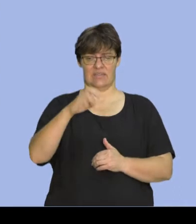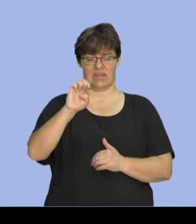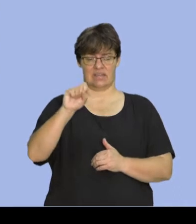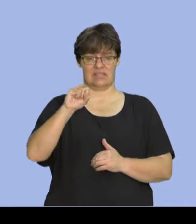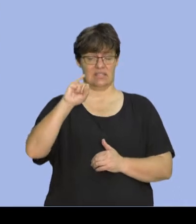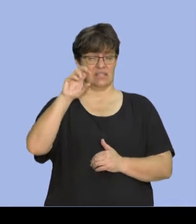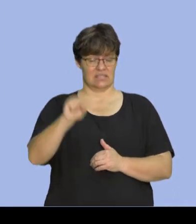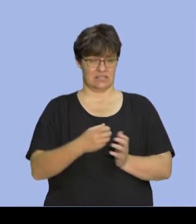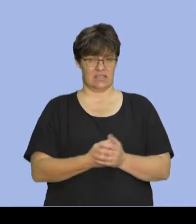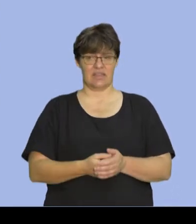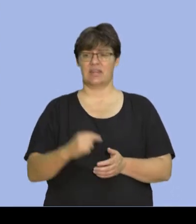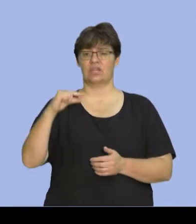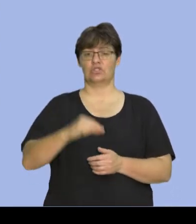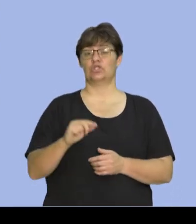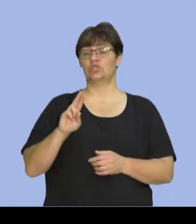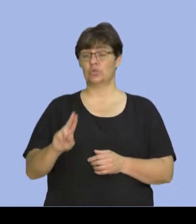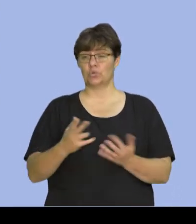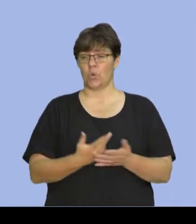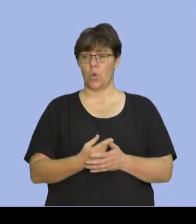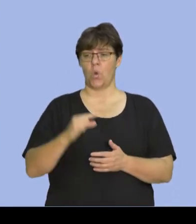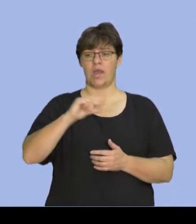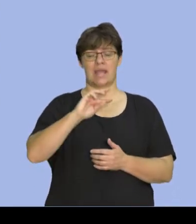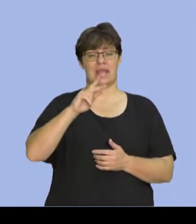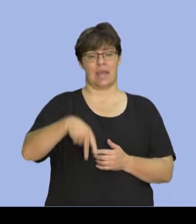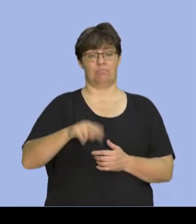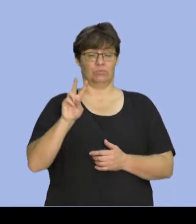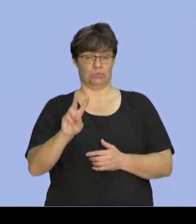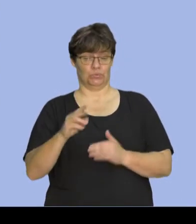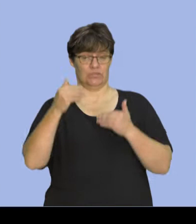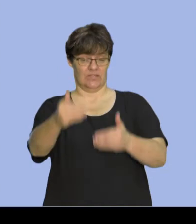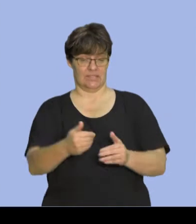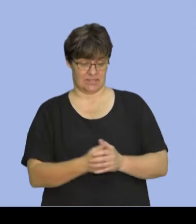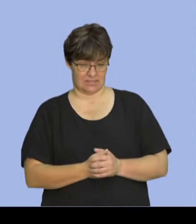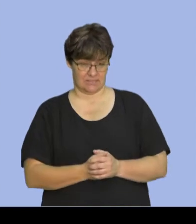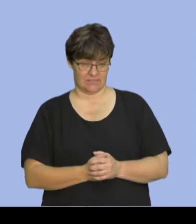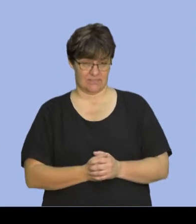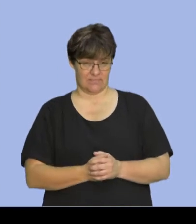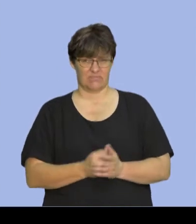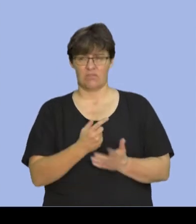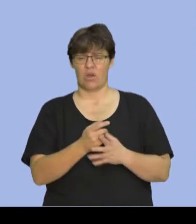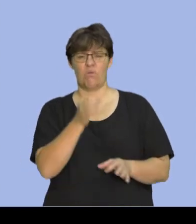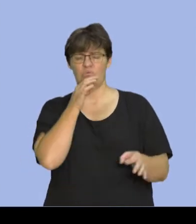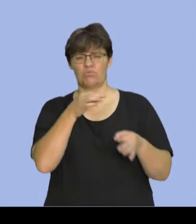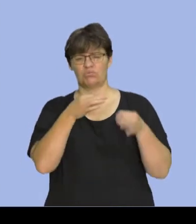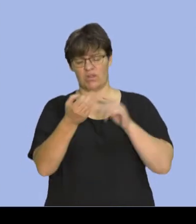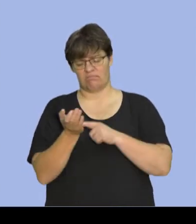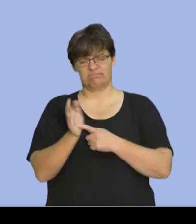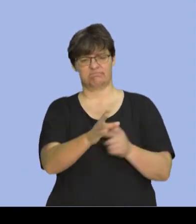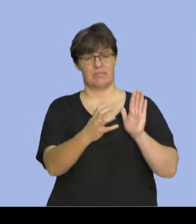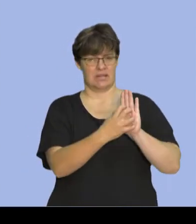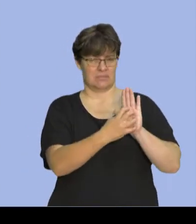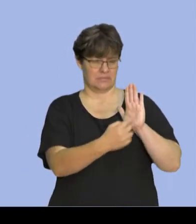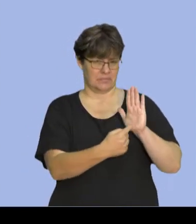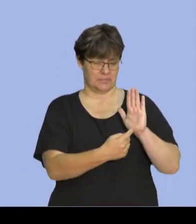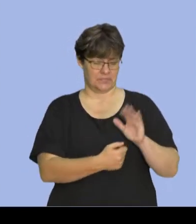then the G2 phase or the GAP2 phase. So let's unpack these using this illustration.